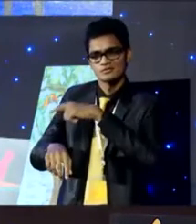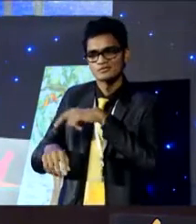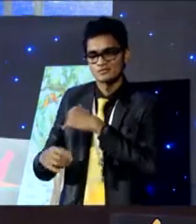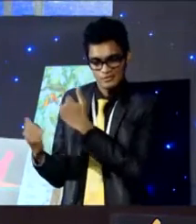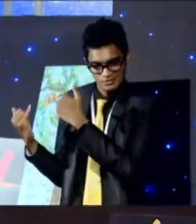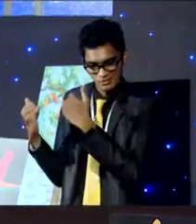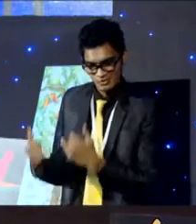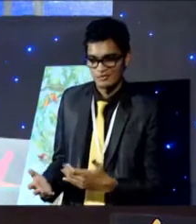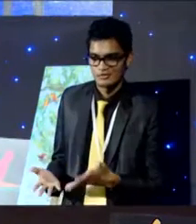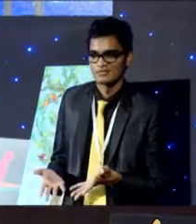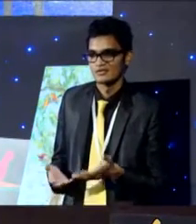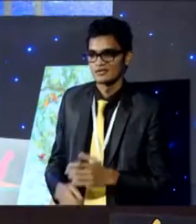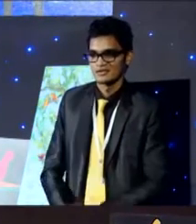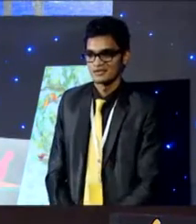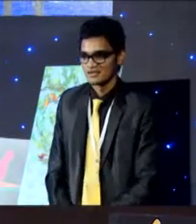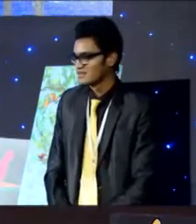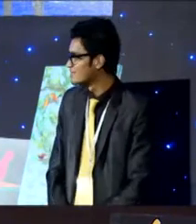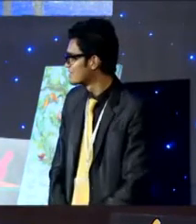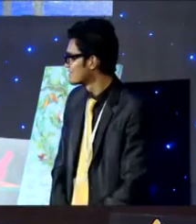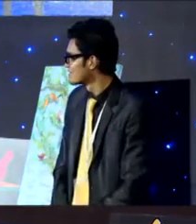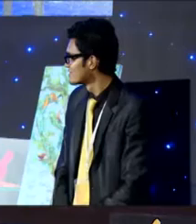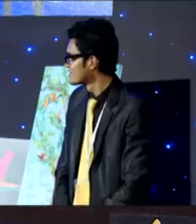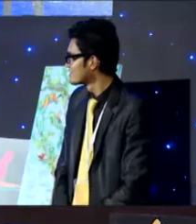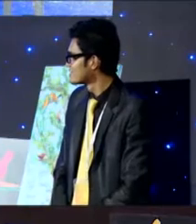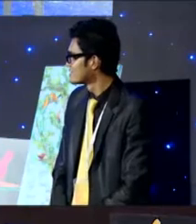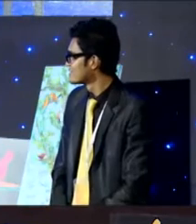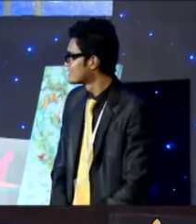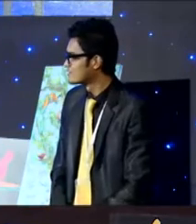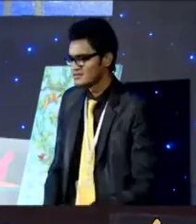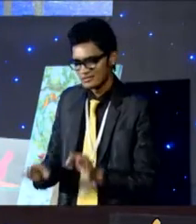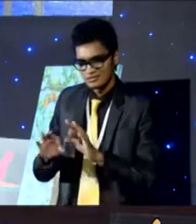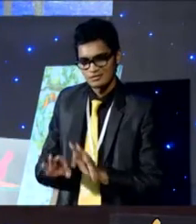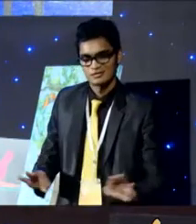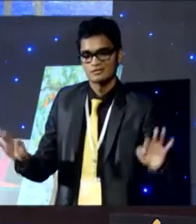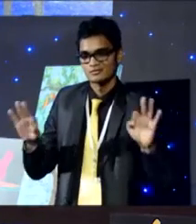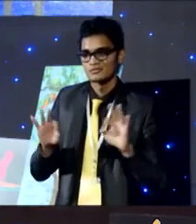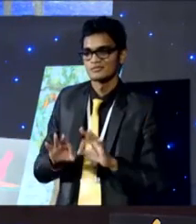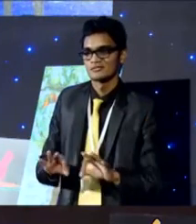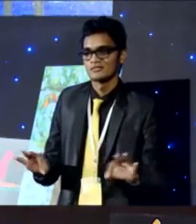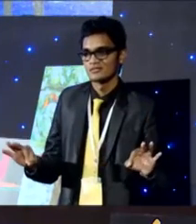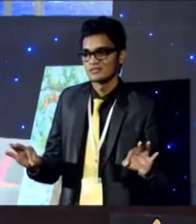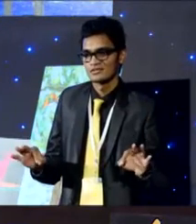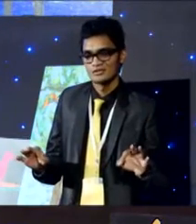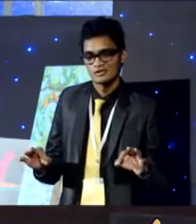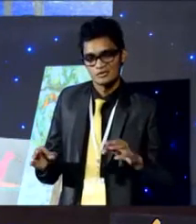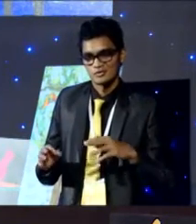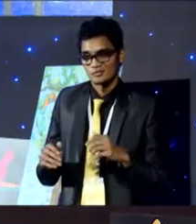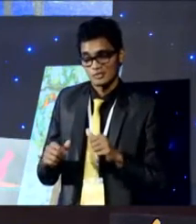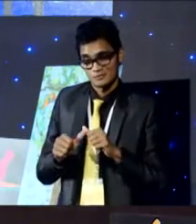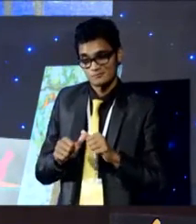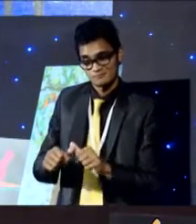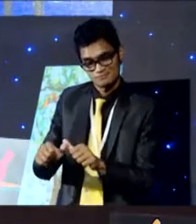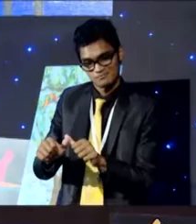here. Jaydeep's, for him, it is a simple act, but he'd walk the extra miles to make